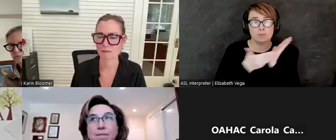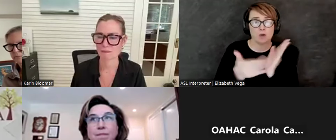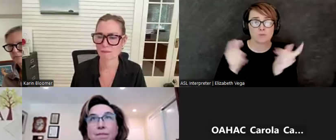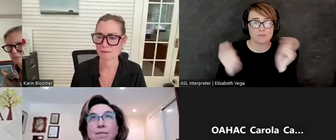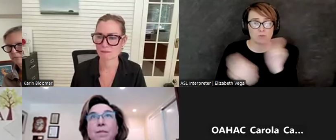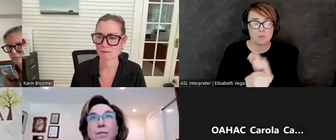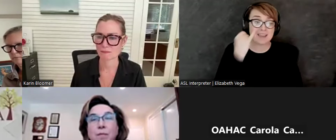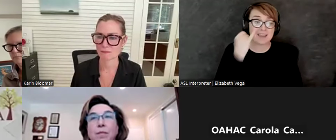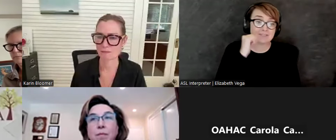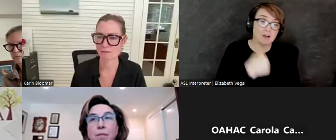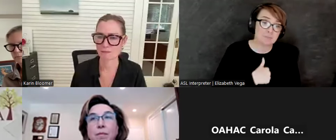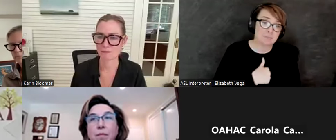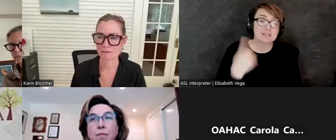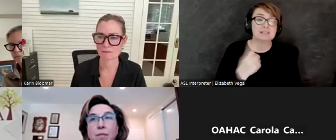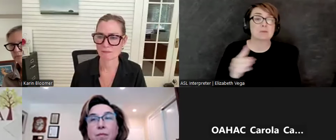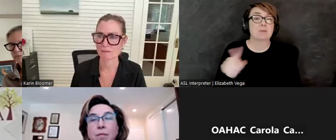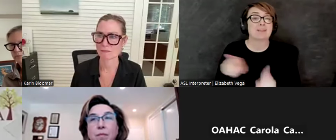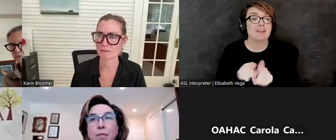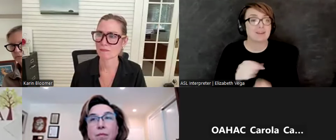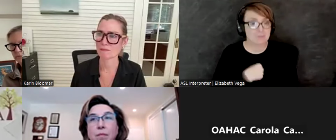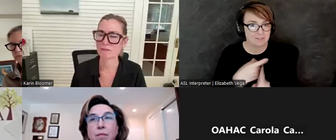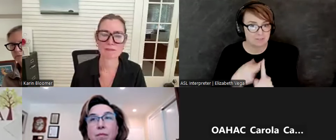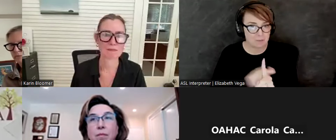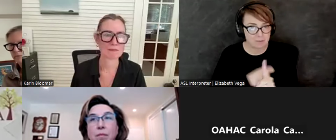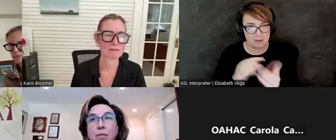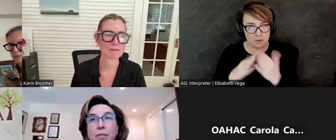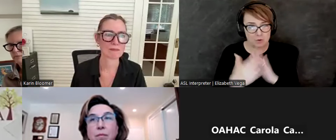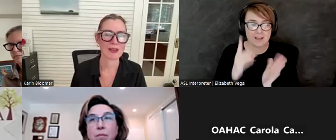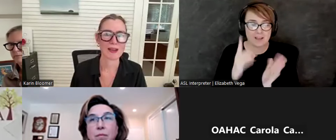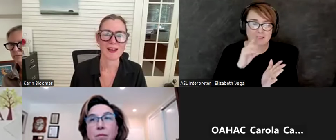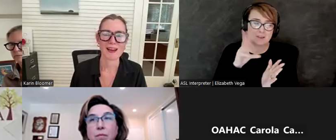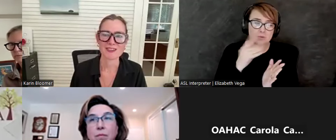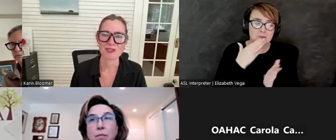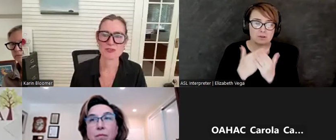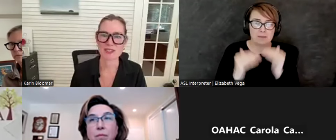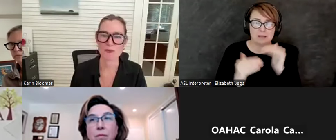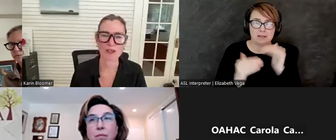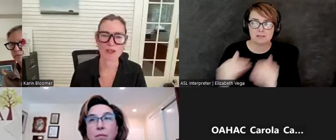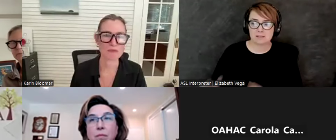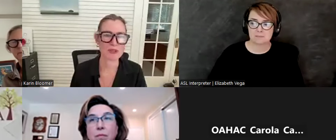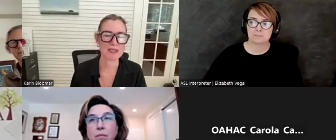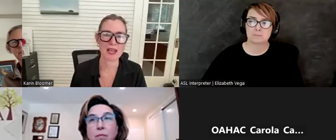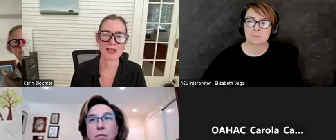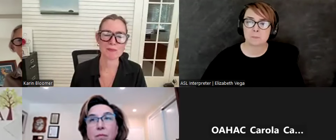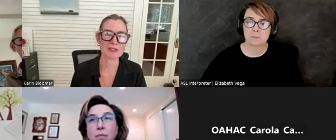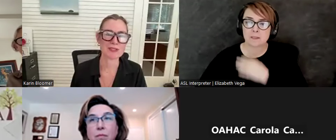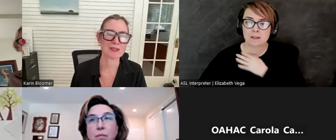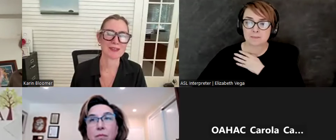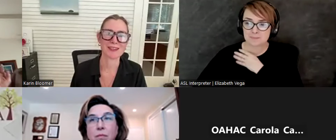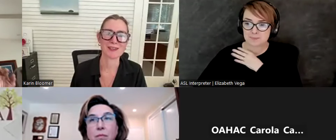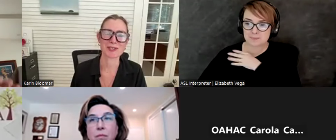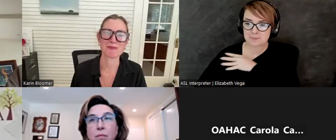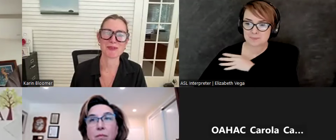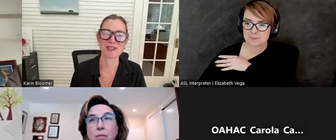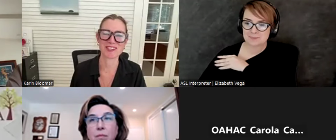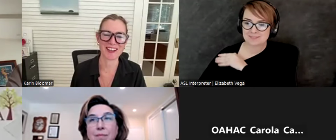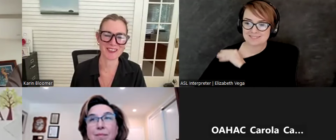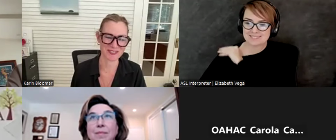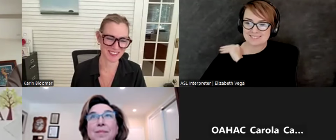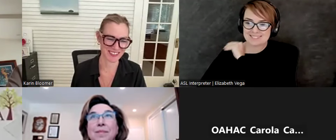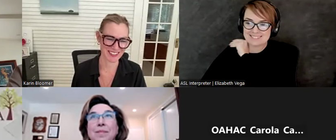from the community, that I think would be the other balance. So Jesse Weller, you've been named. Want to